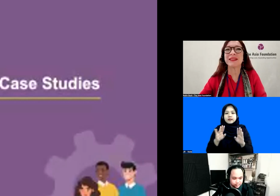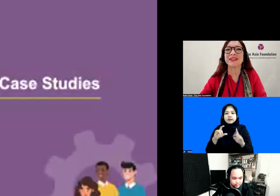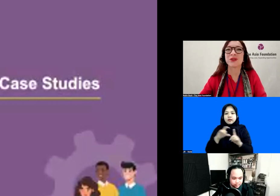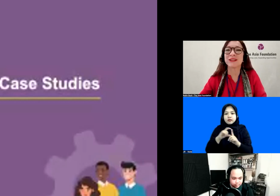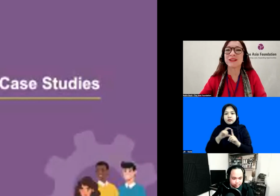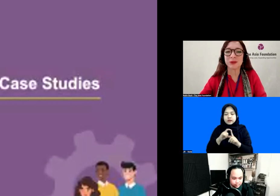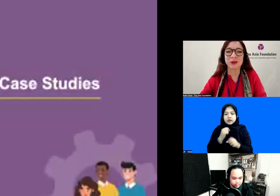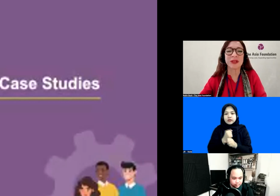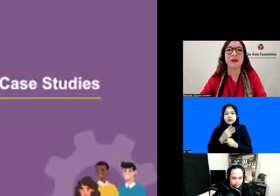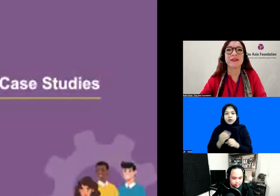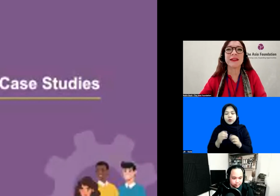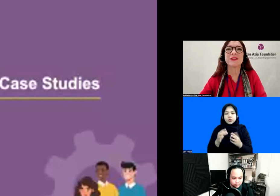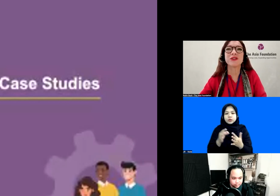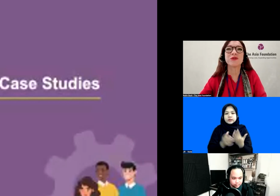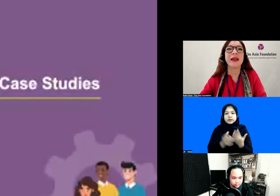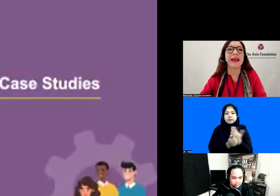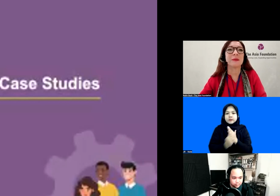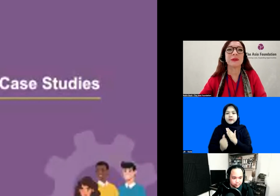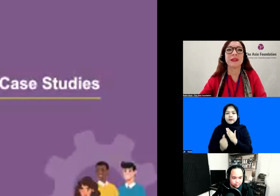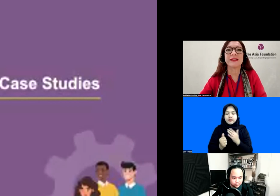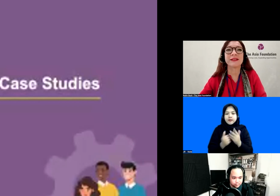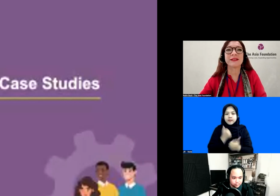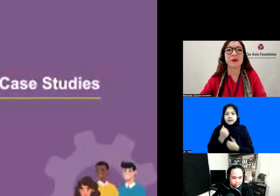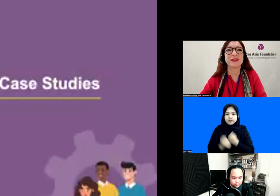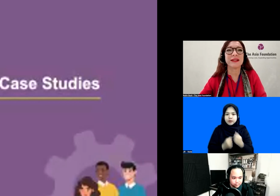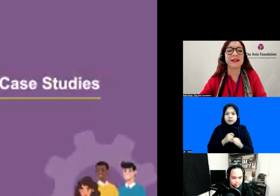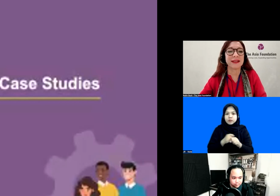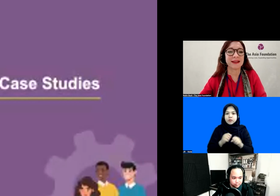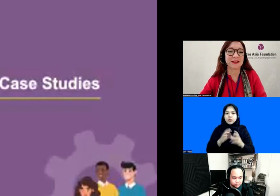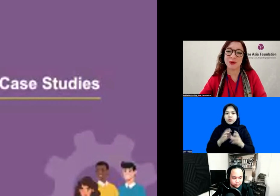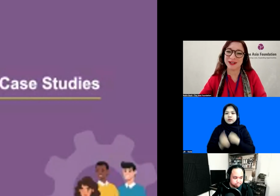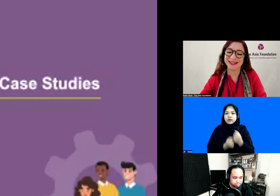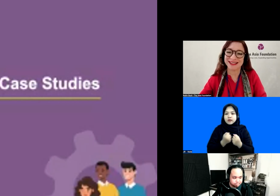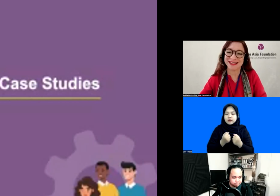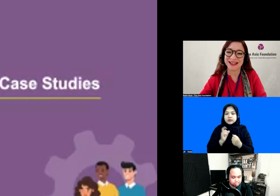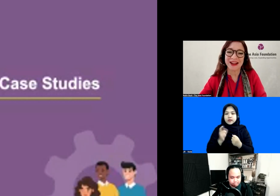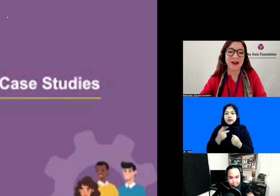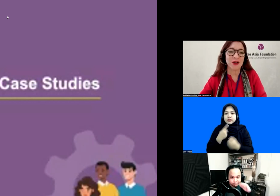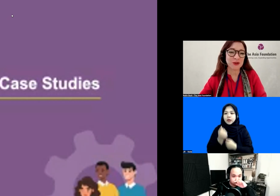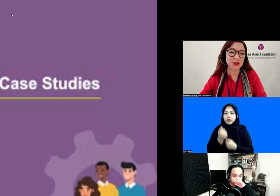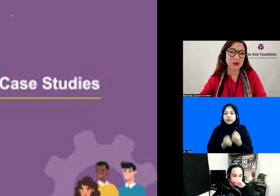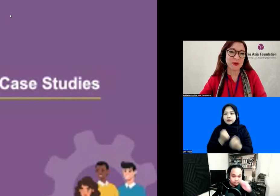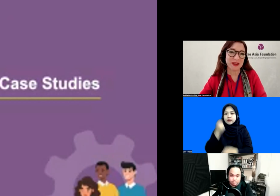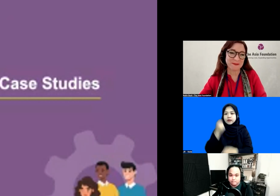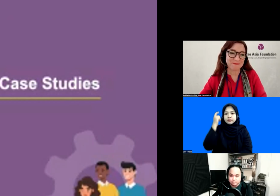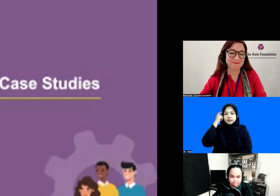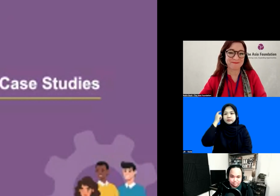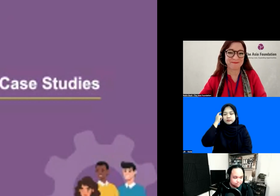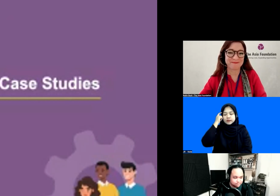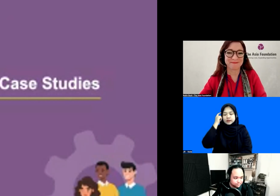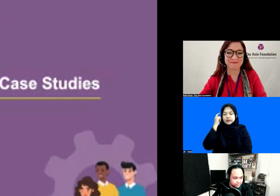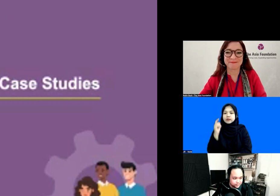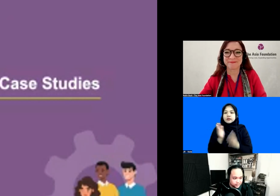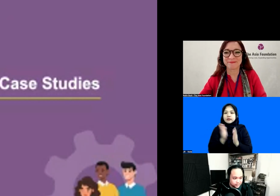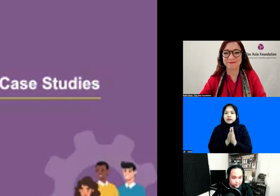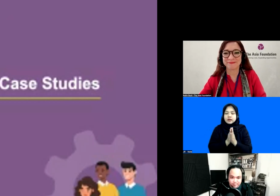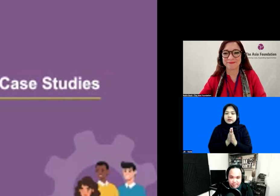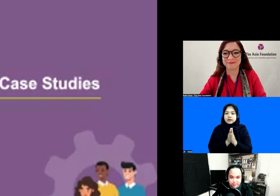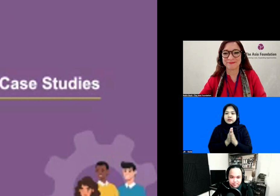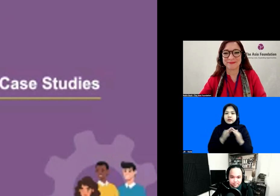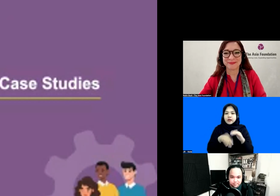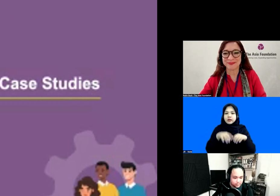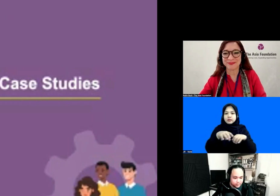that transforms the way that we think, do, and plan smart cities and communities. Over to you, Ben.